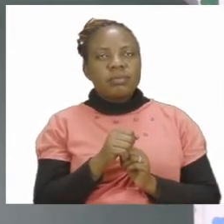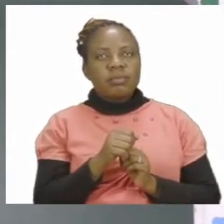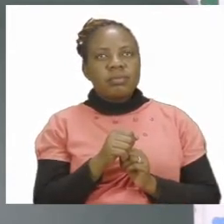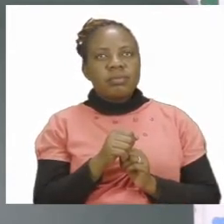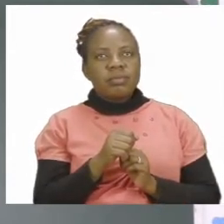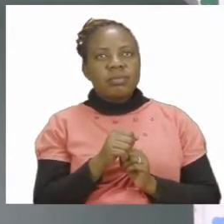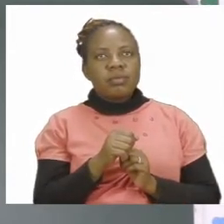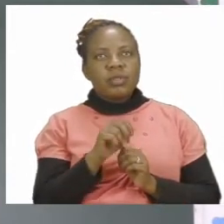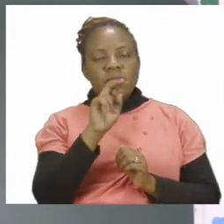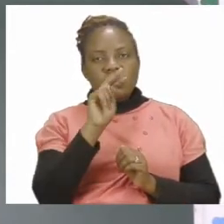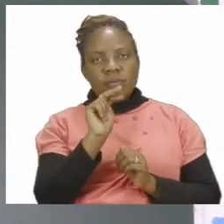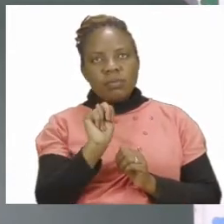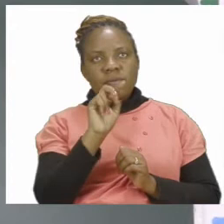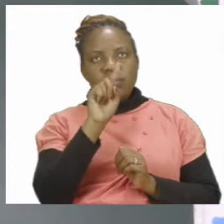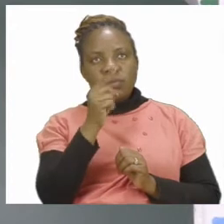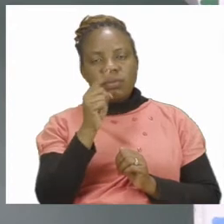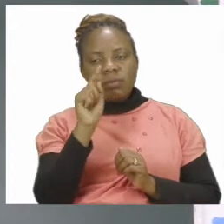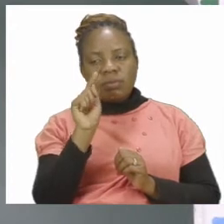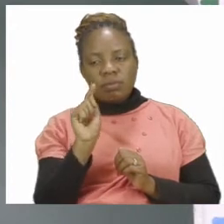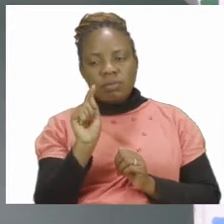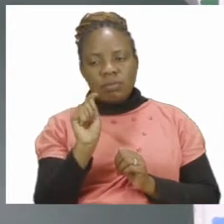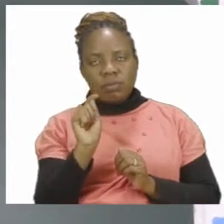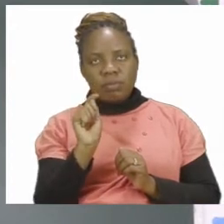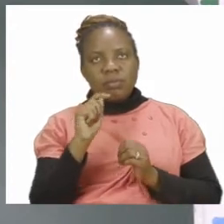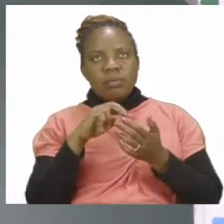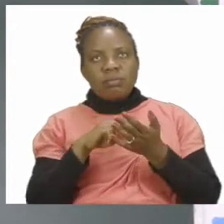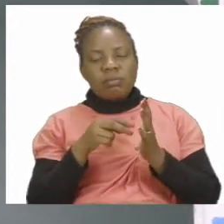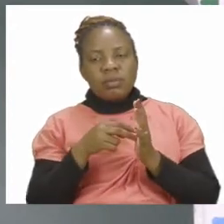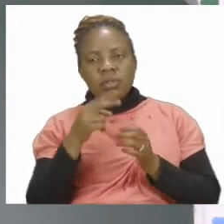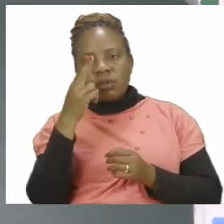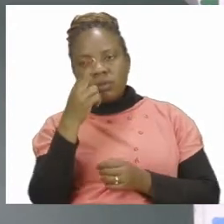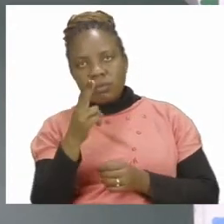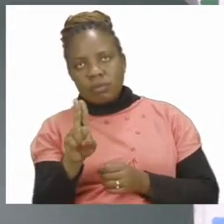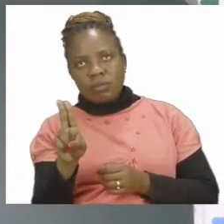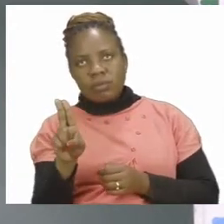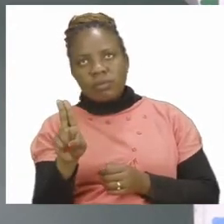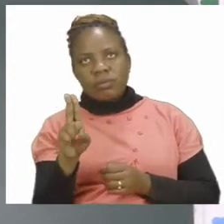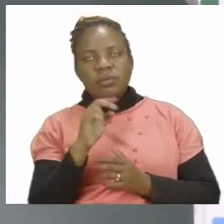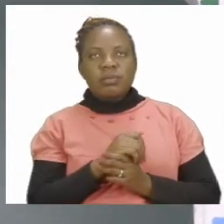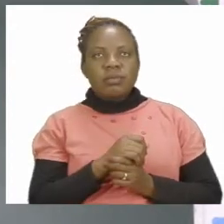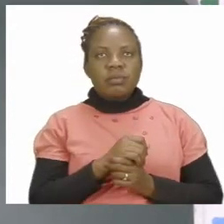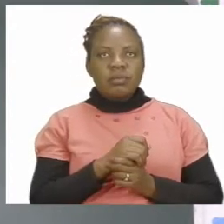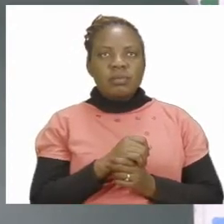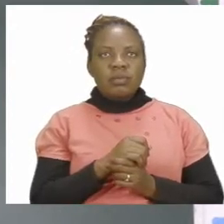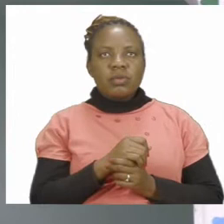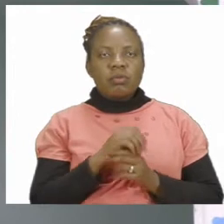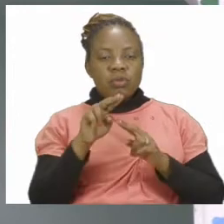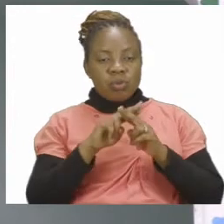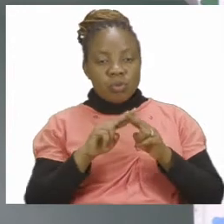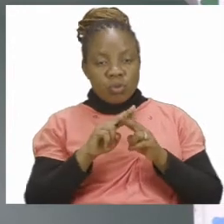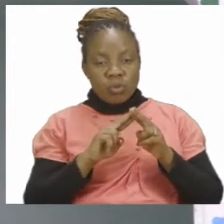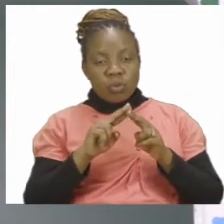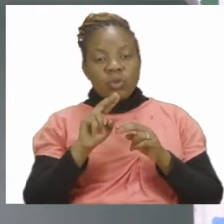not. So are not. And when we use it in a contraction, the